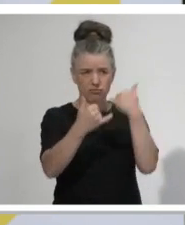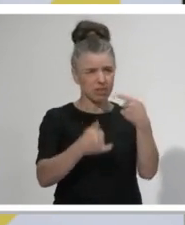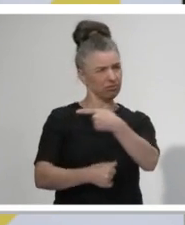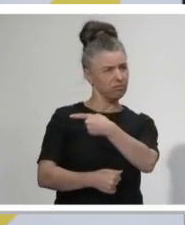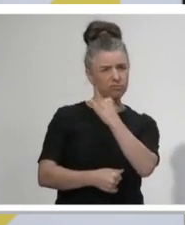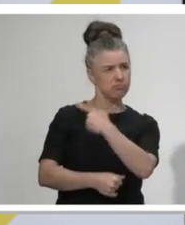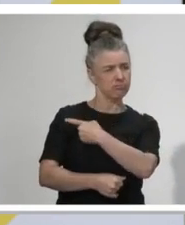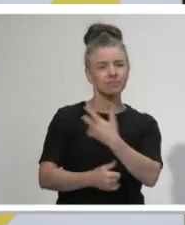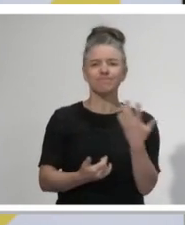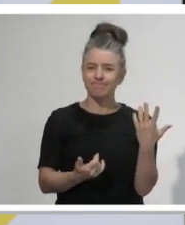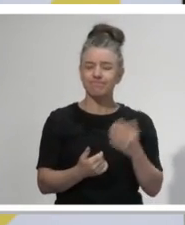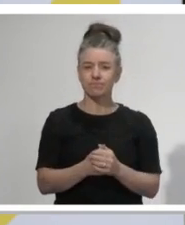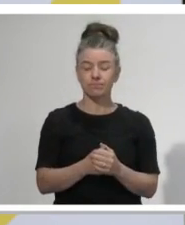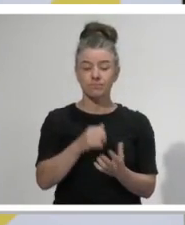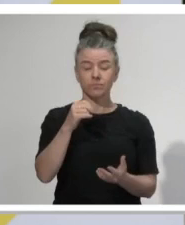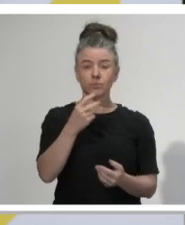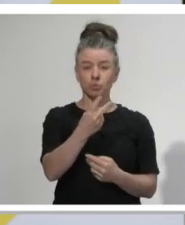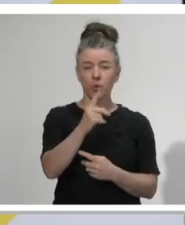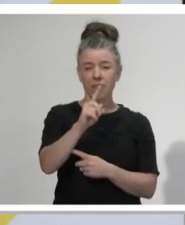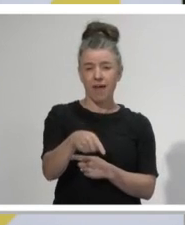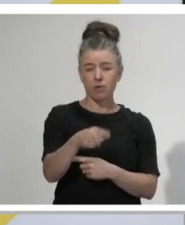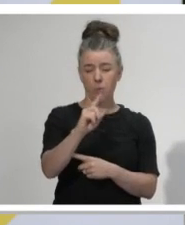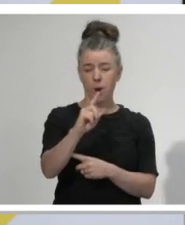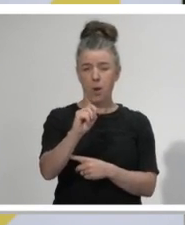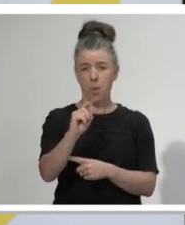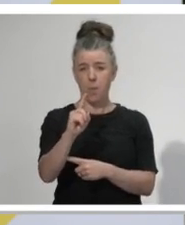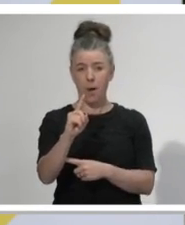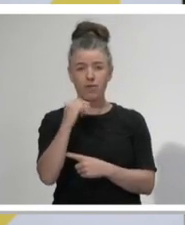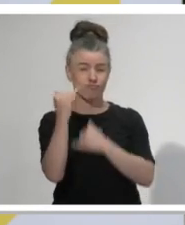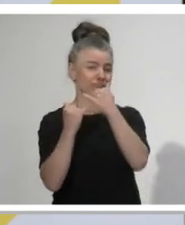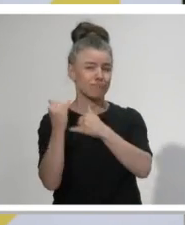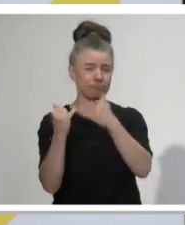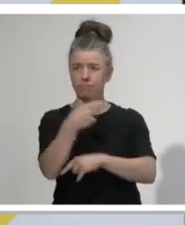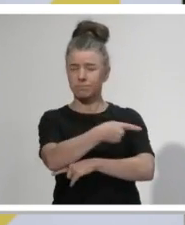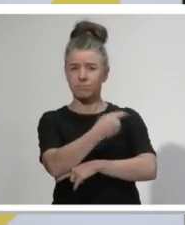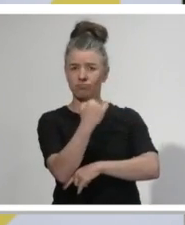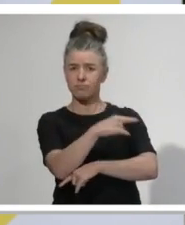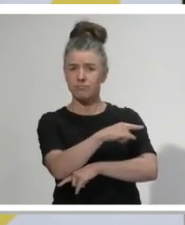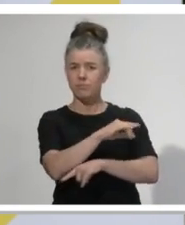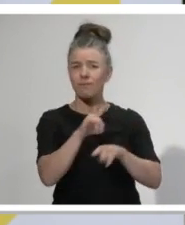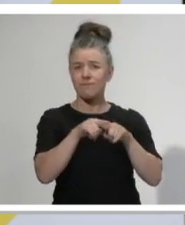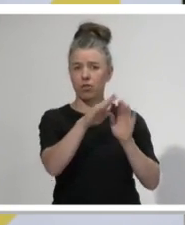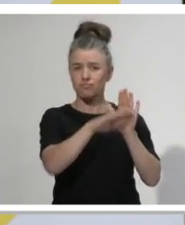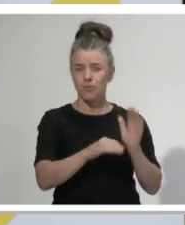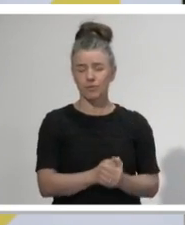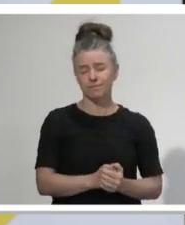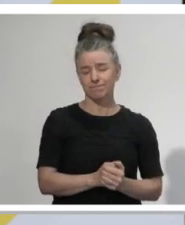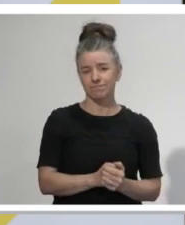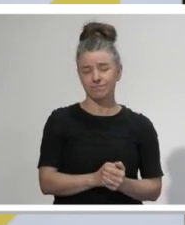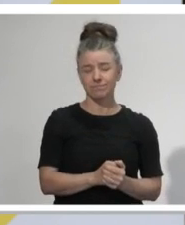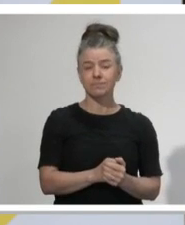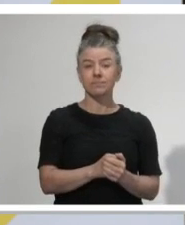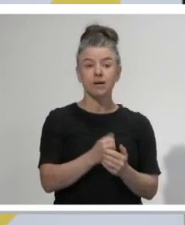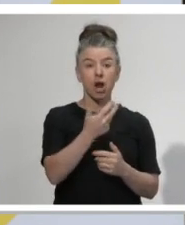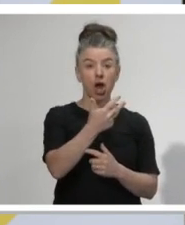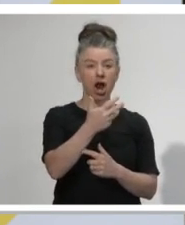been a total of 2,101 reports from members of the public at Level 3, 991 of those about